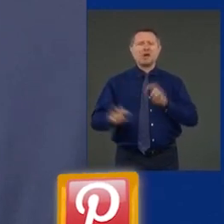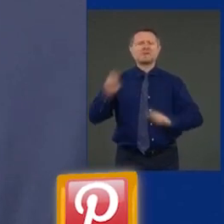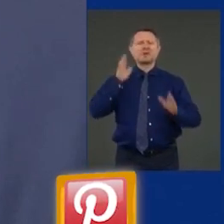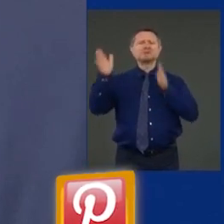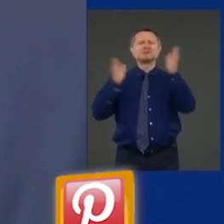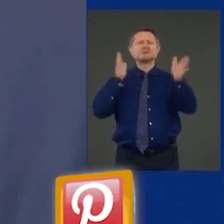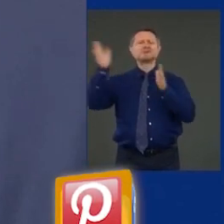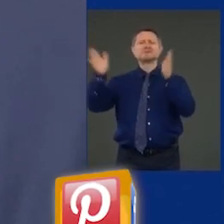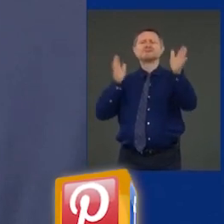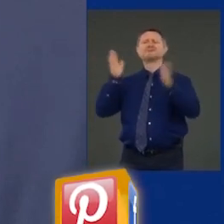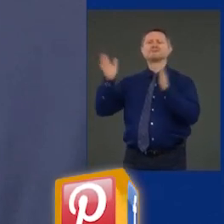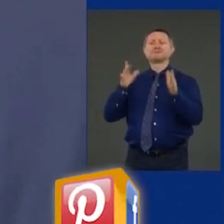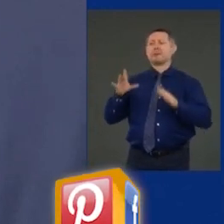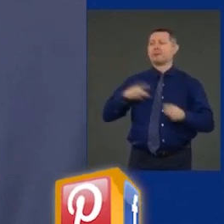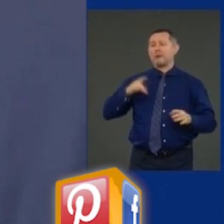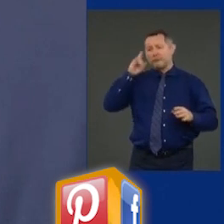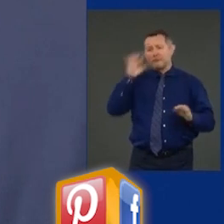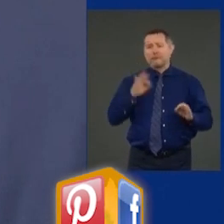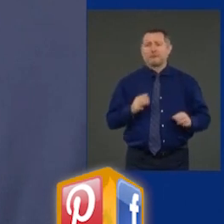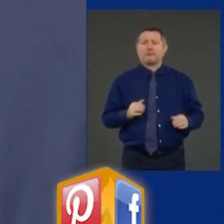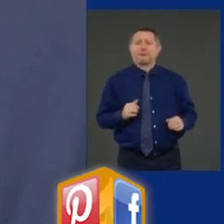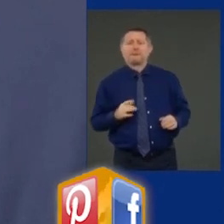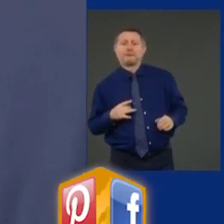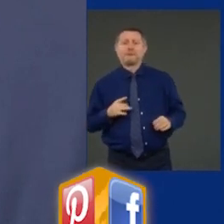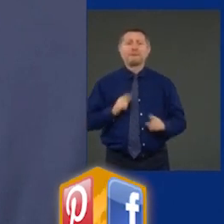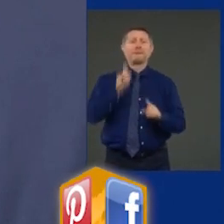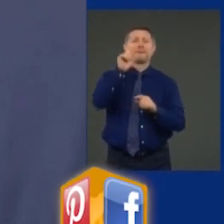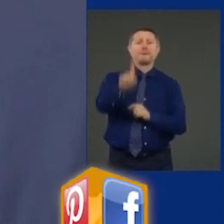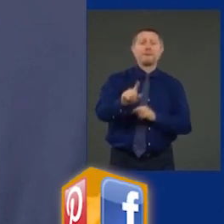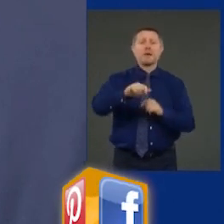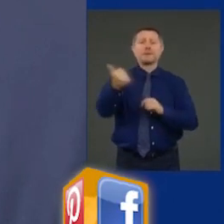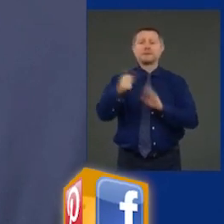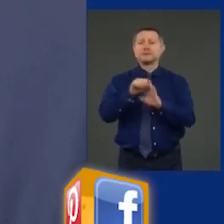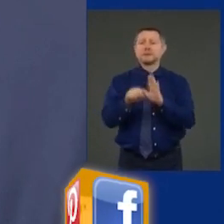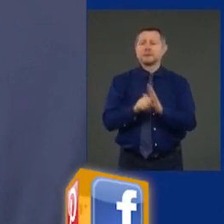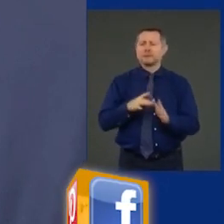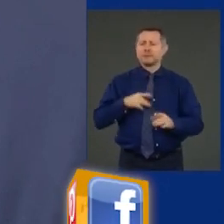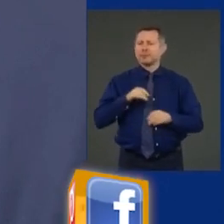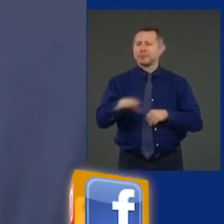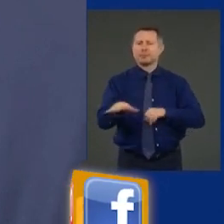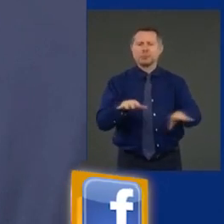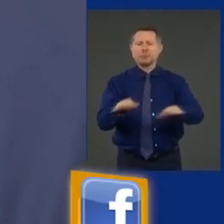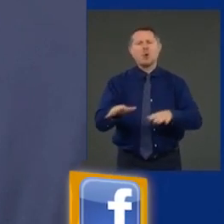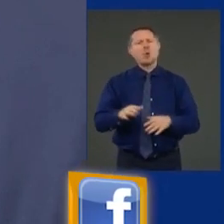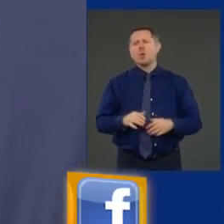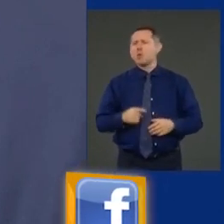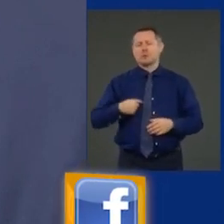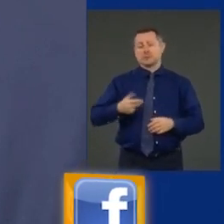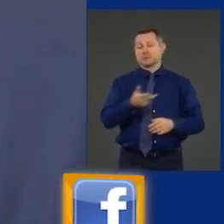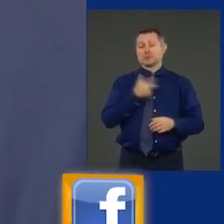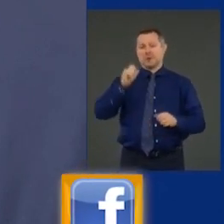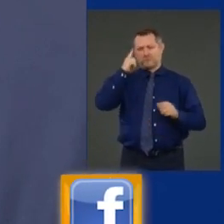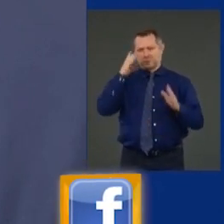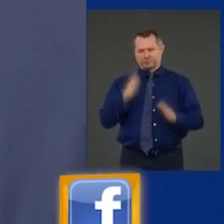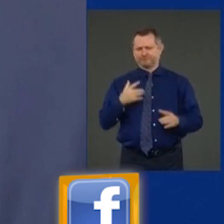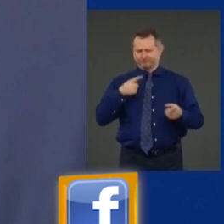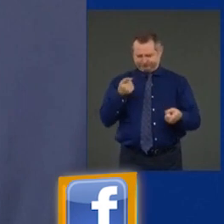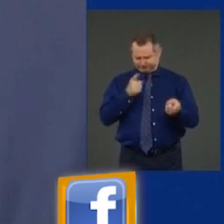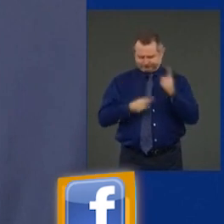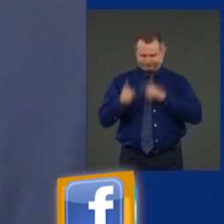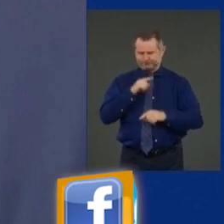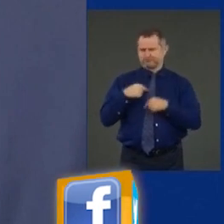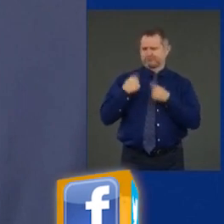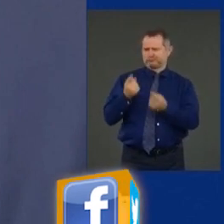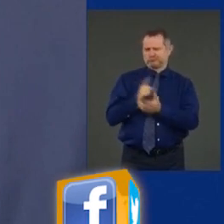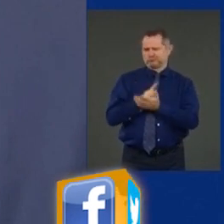but are highly infectious. So, working with Phil and Andrew over the last, week or two, we reluctantly came